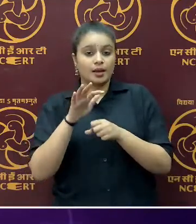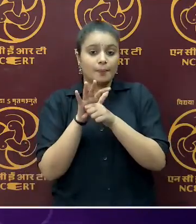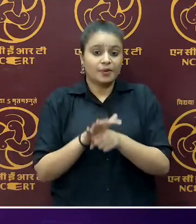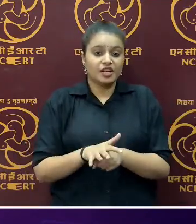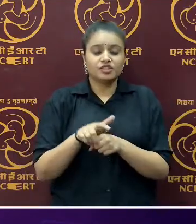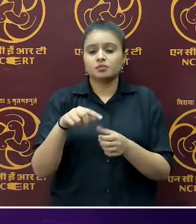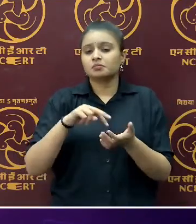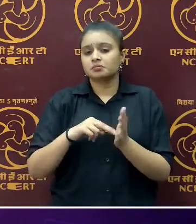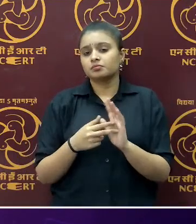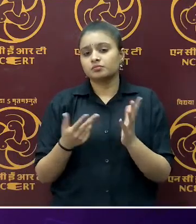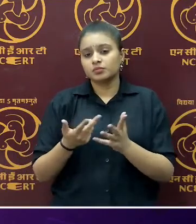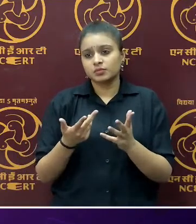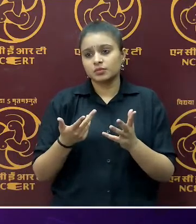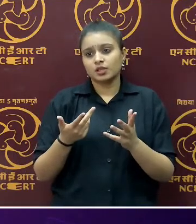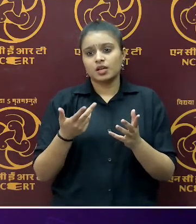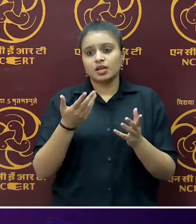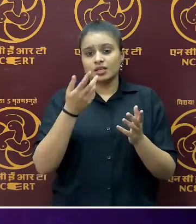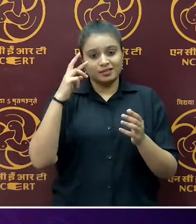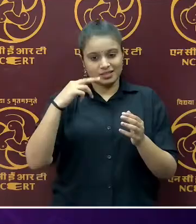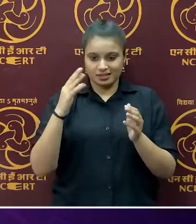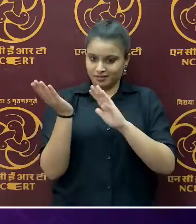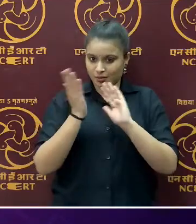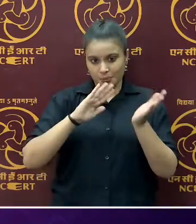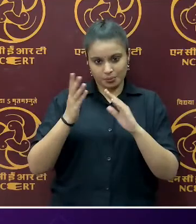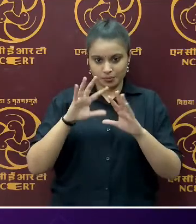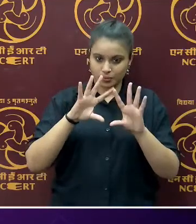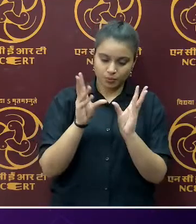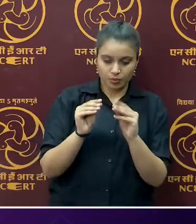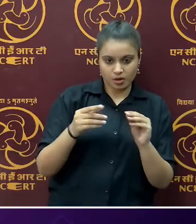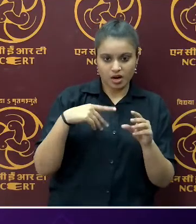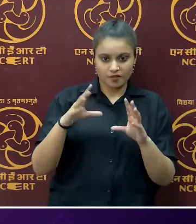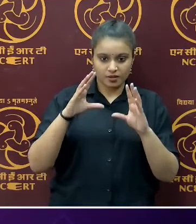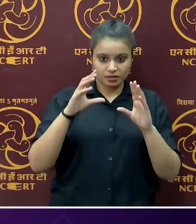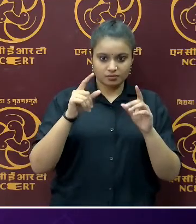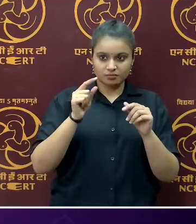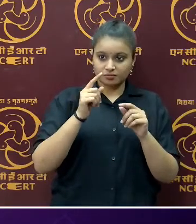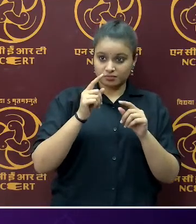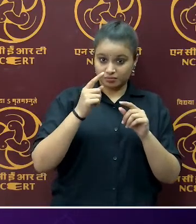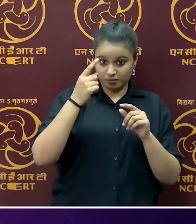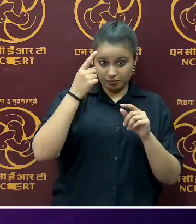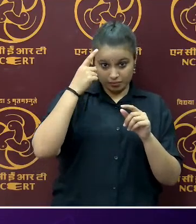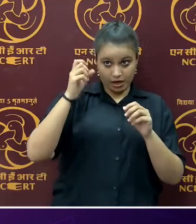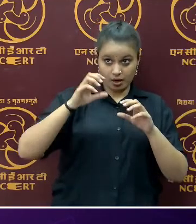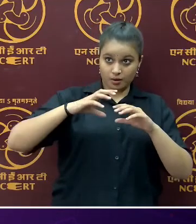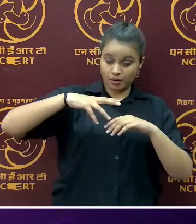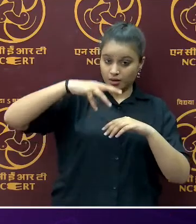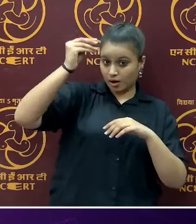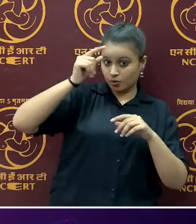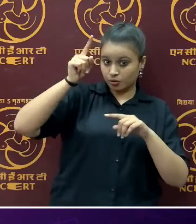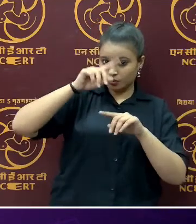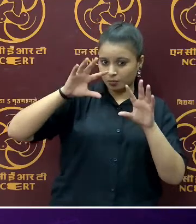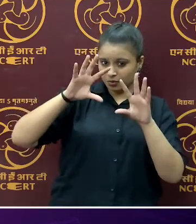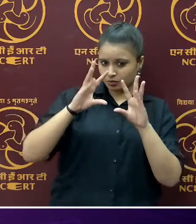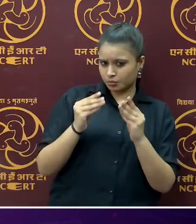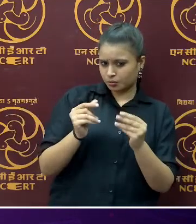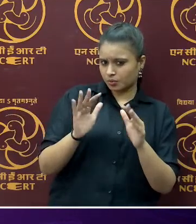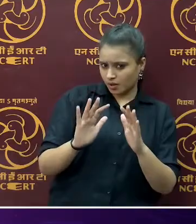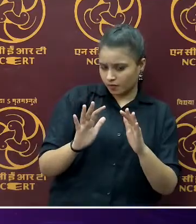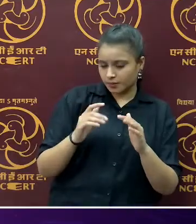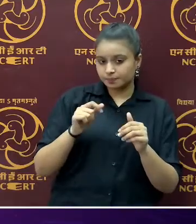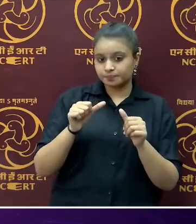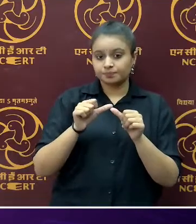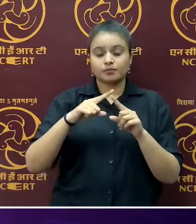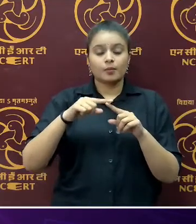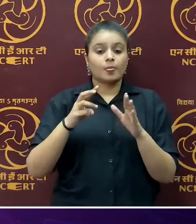atmospheric pressure? We see that it's somewhere, reduced in space or more in space. Just bust this myth for us. So